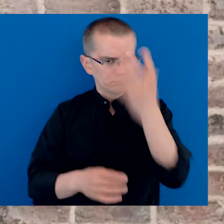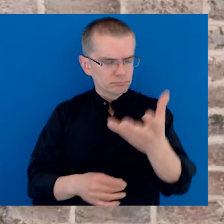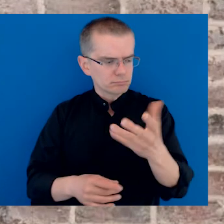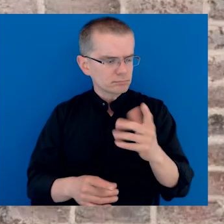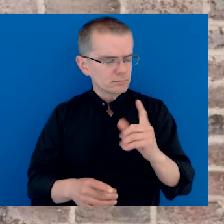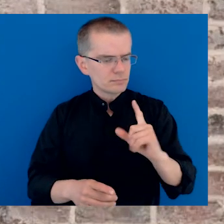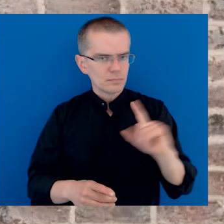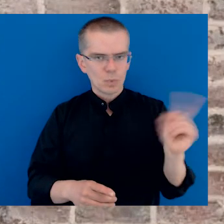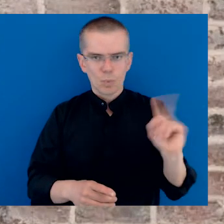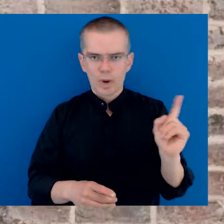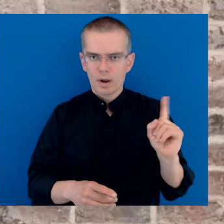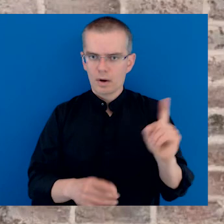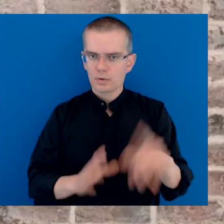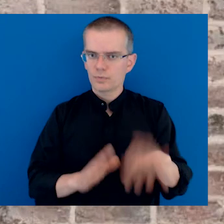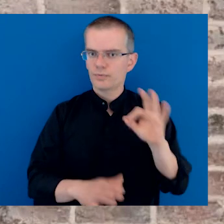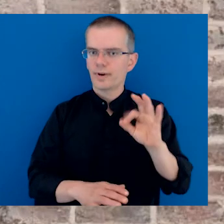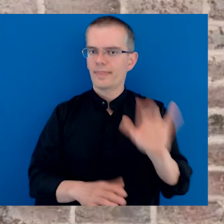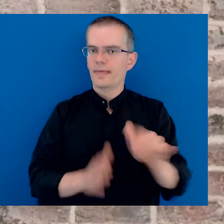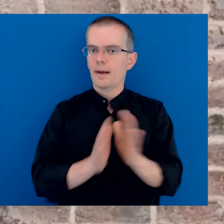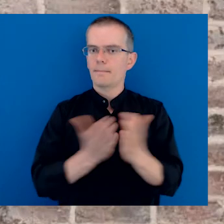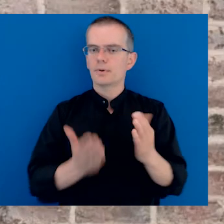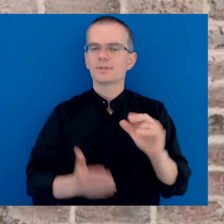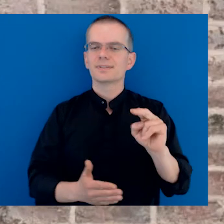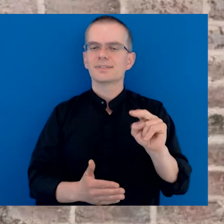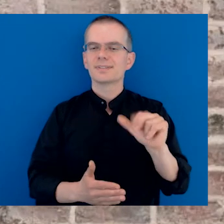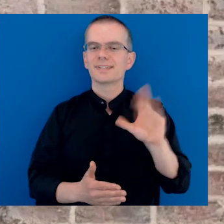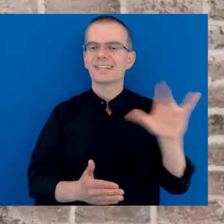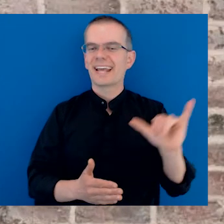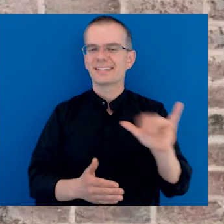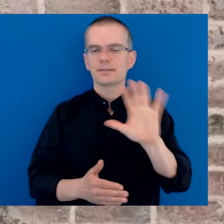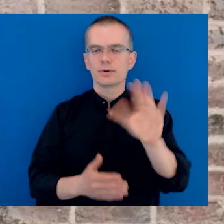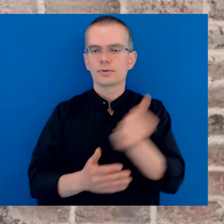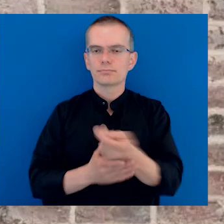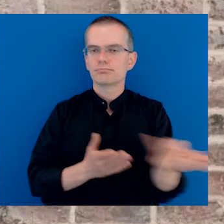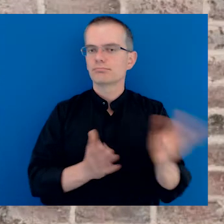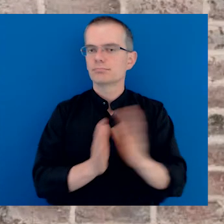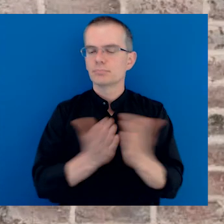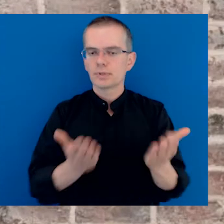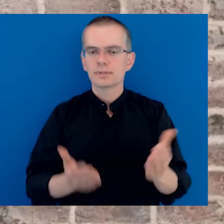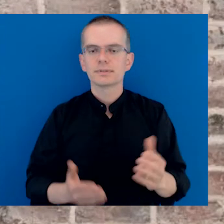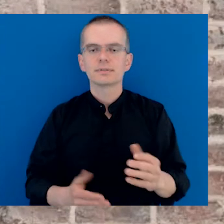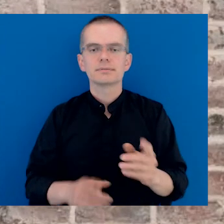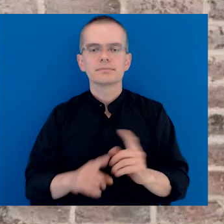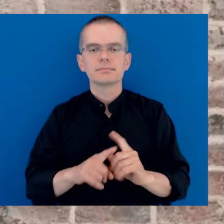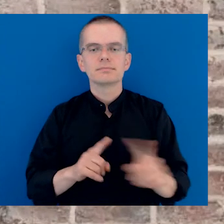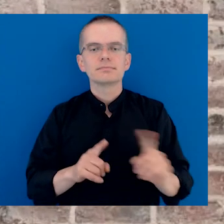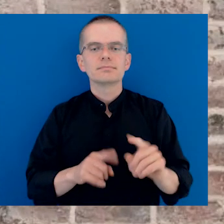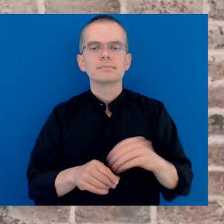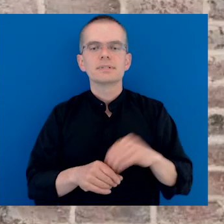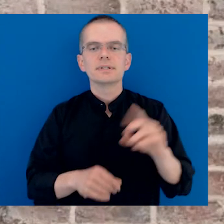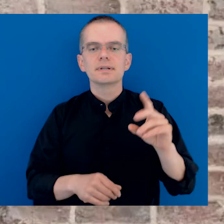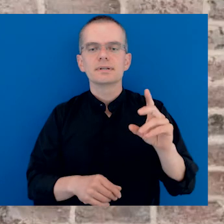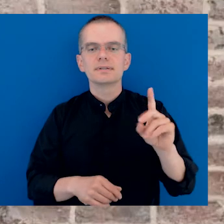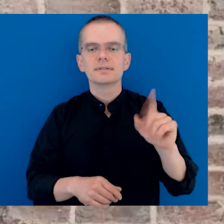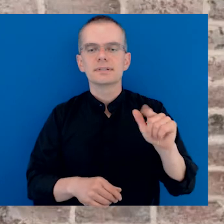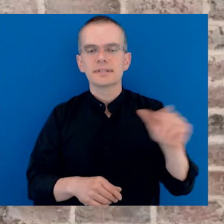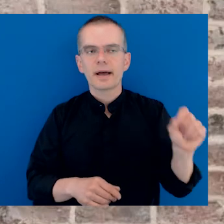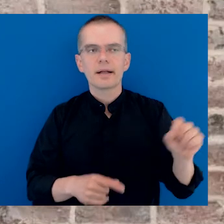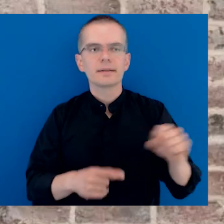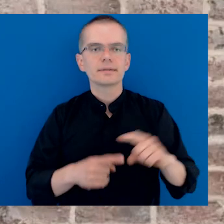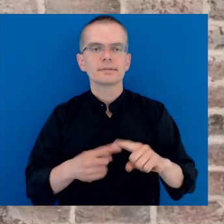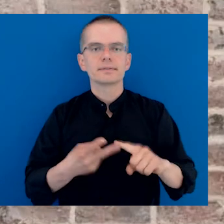being here. I do want to mention where Nancy's books are available. They are at